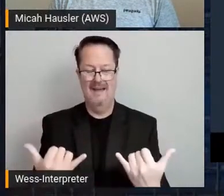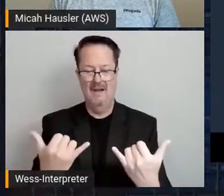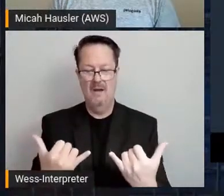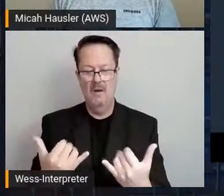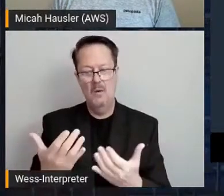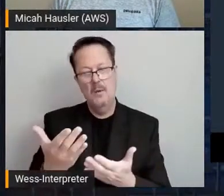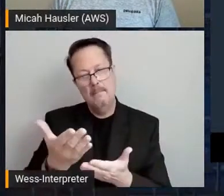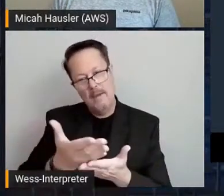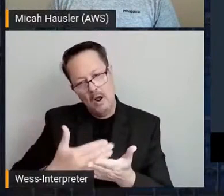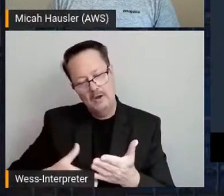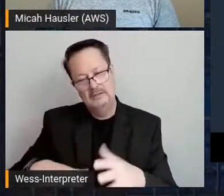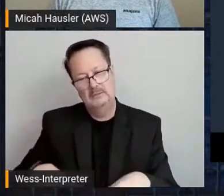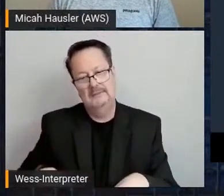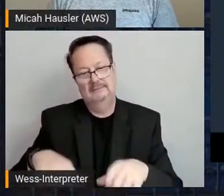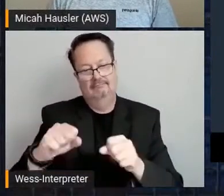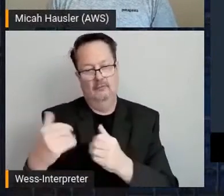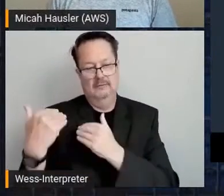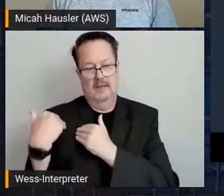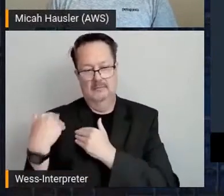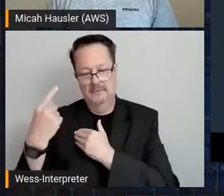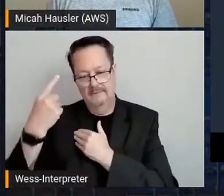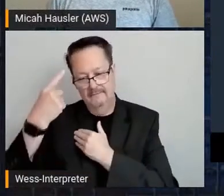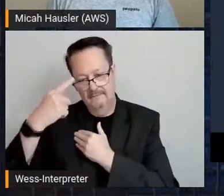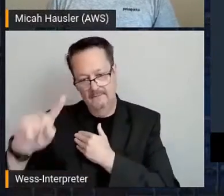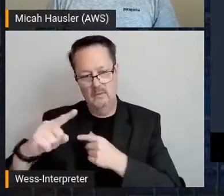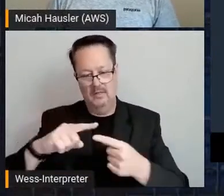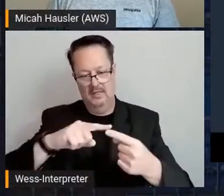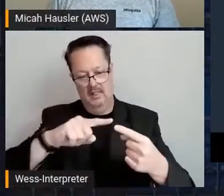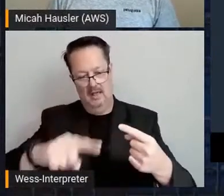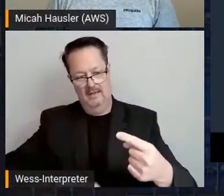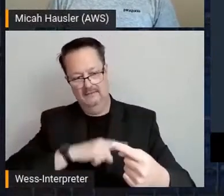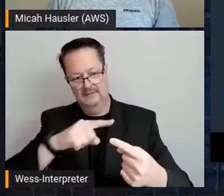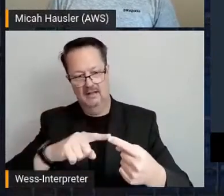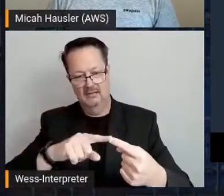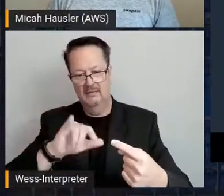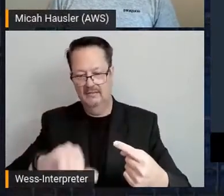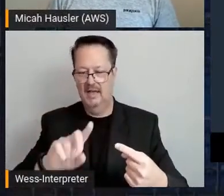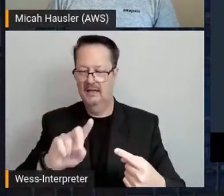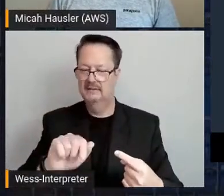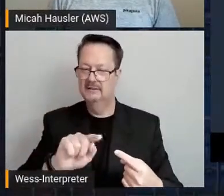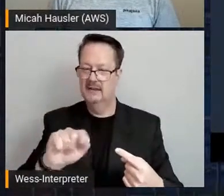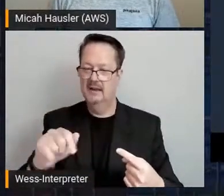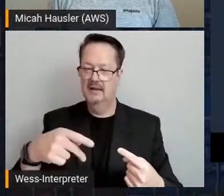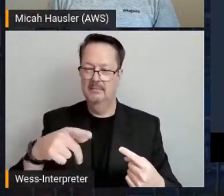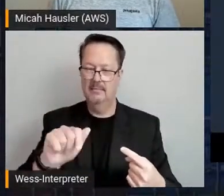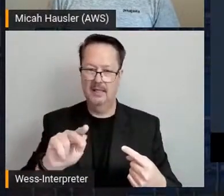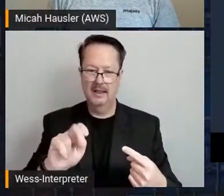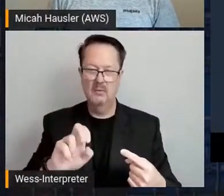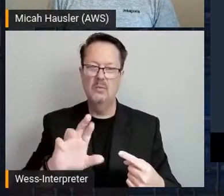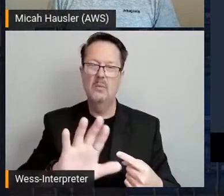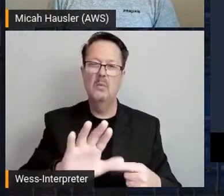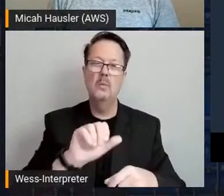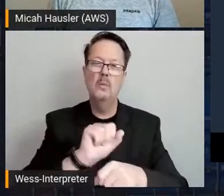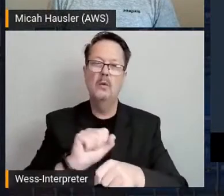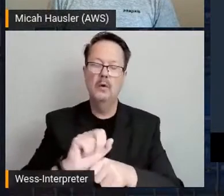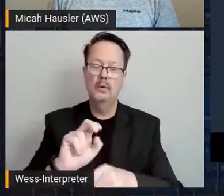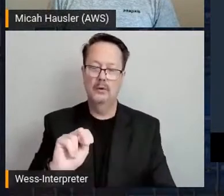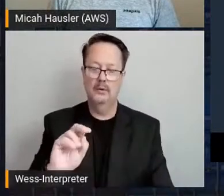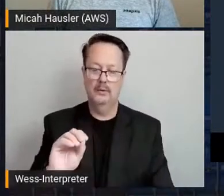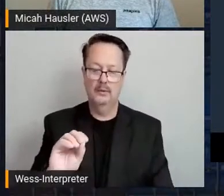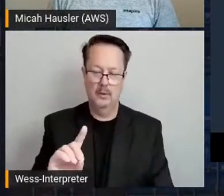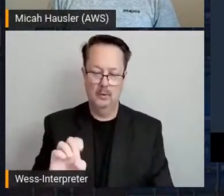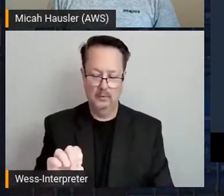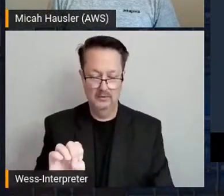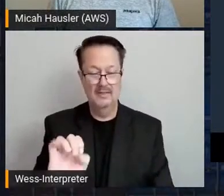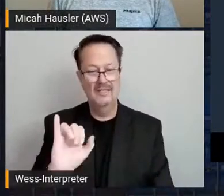partially assume responsibility for the life cycle of the data plane or your worker nodes, which is why